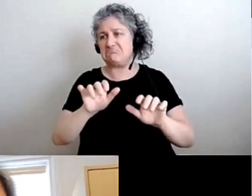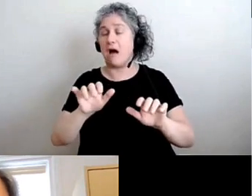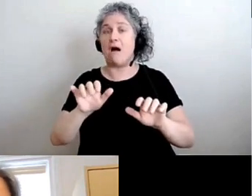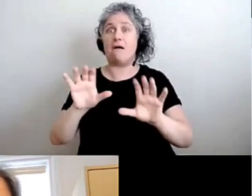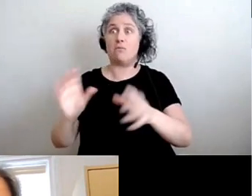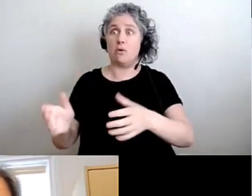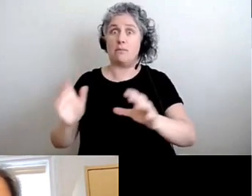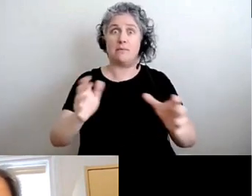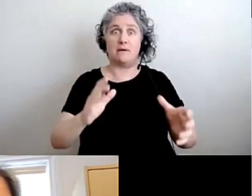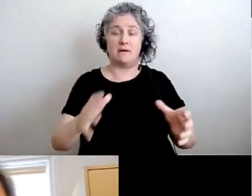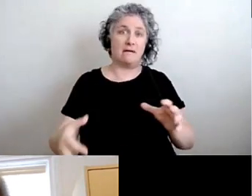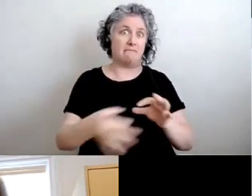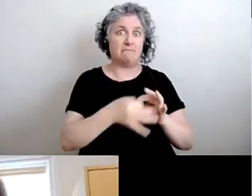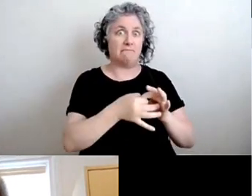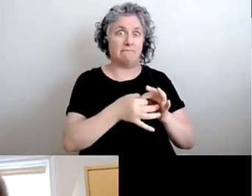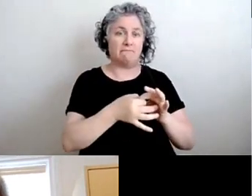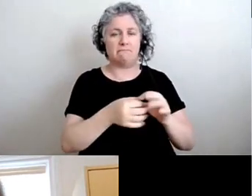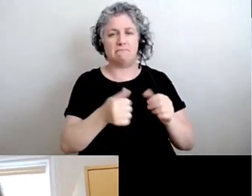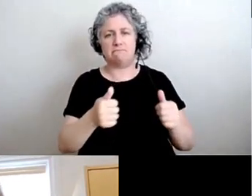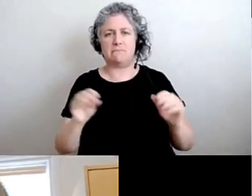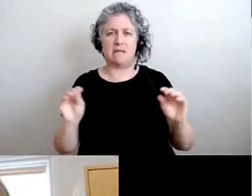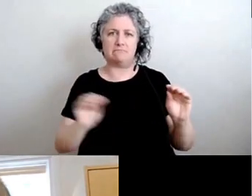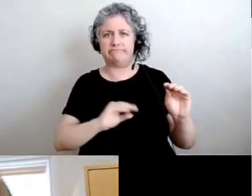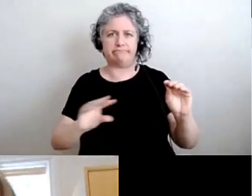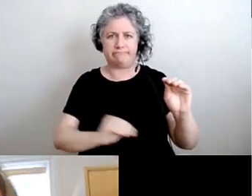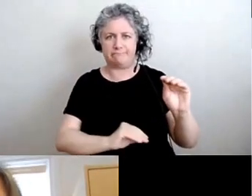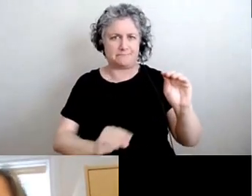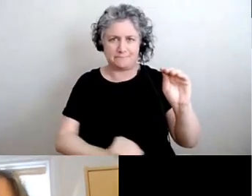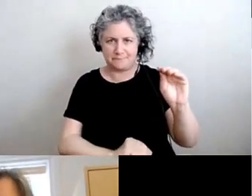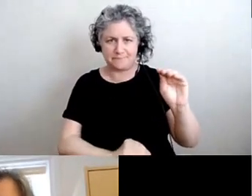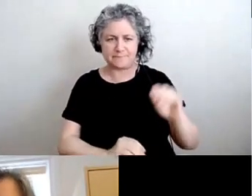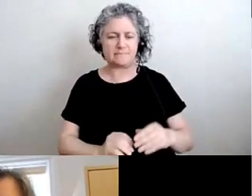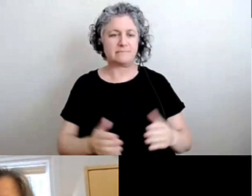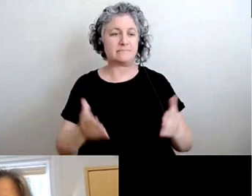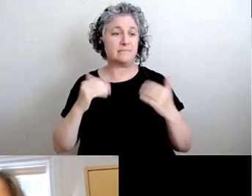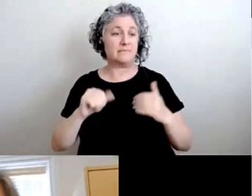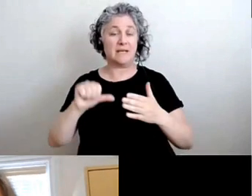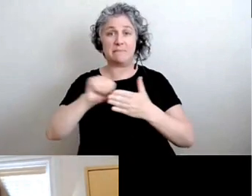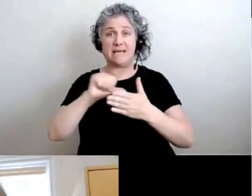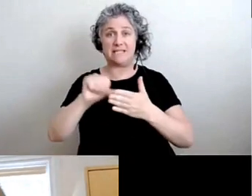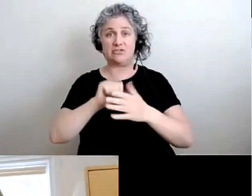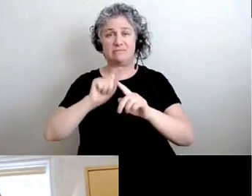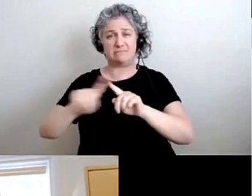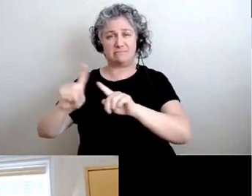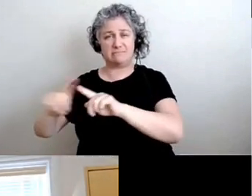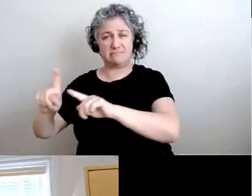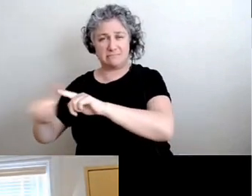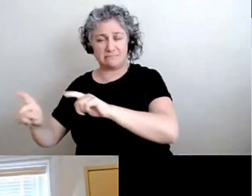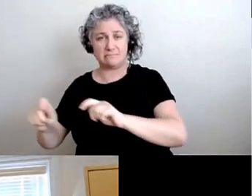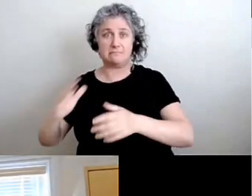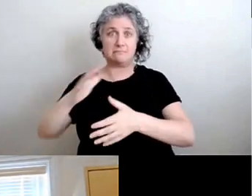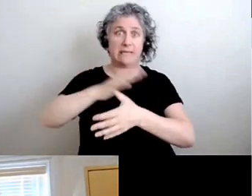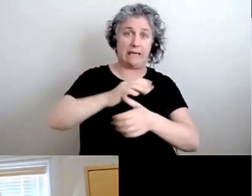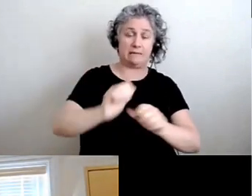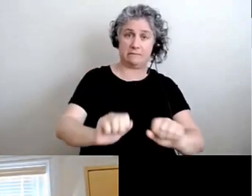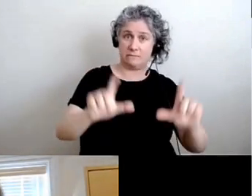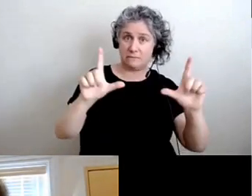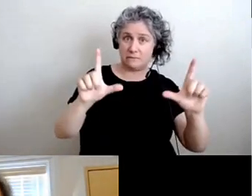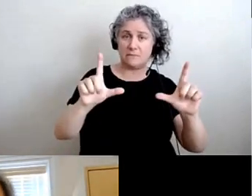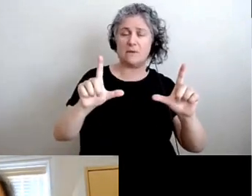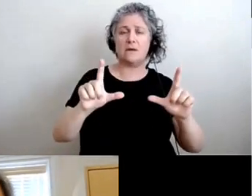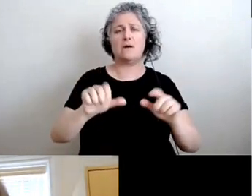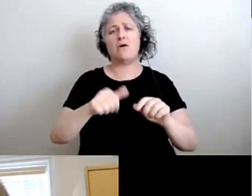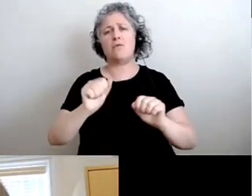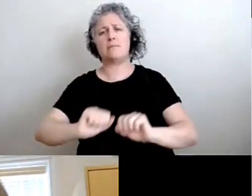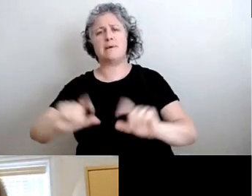groups that you were related to. Pages in Facebook, you can have your main page and you can have pages related to certain programs.